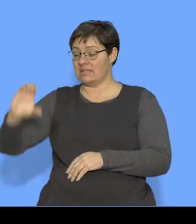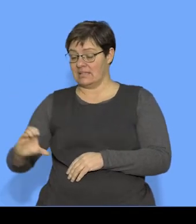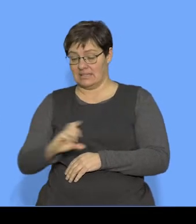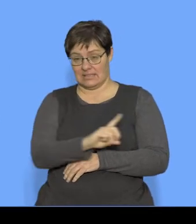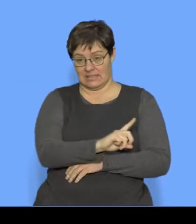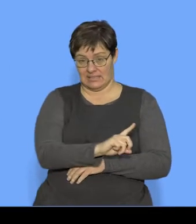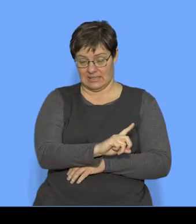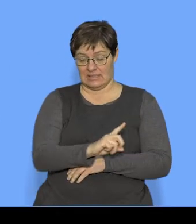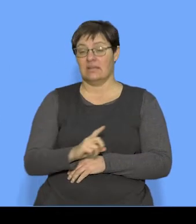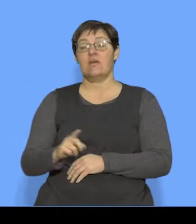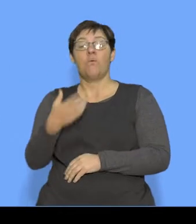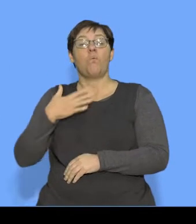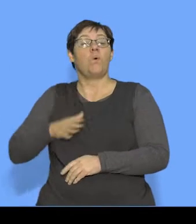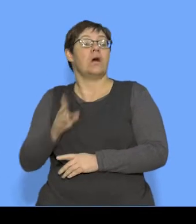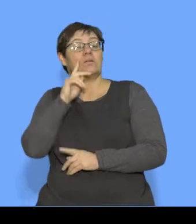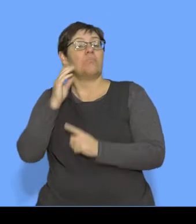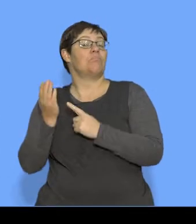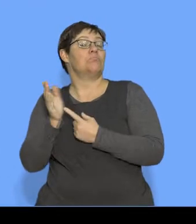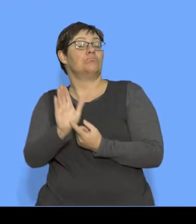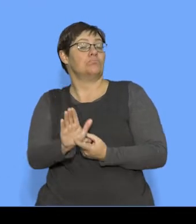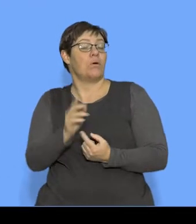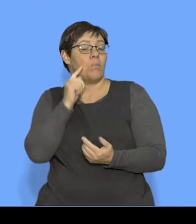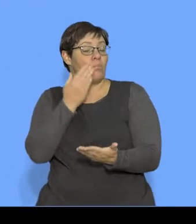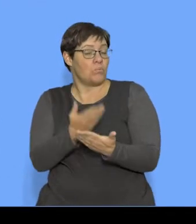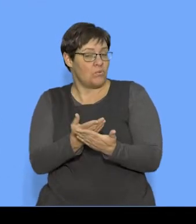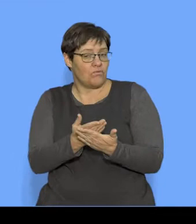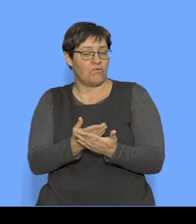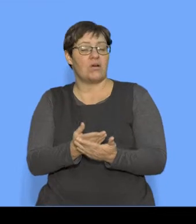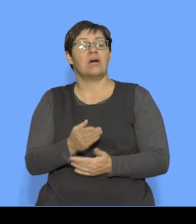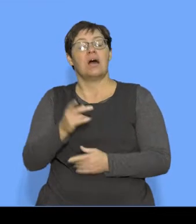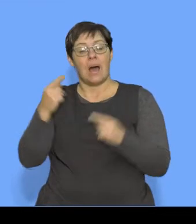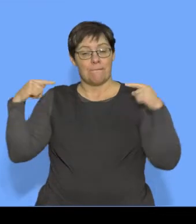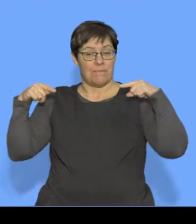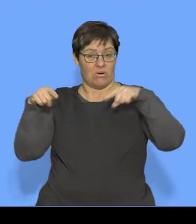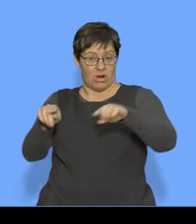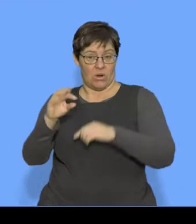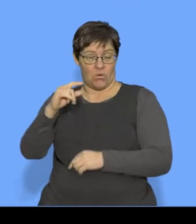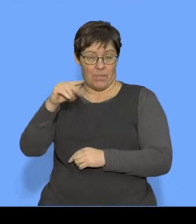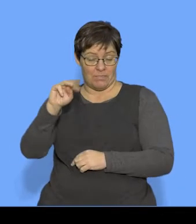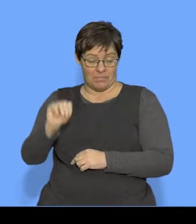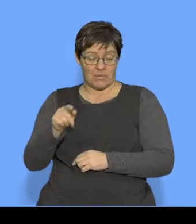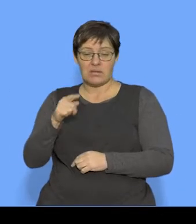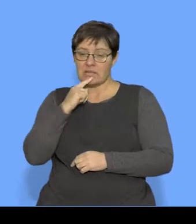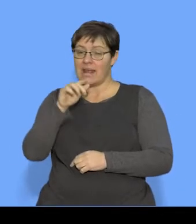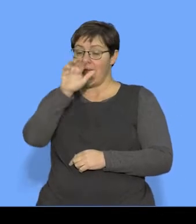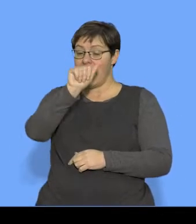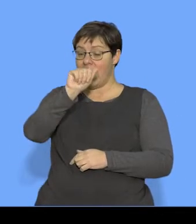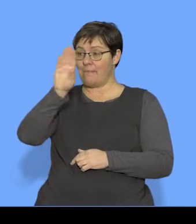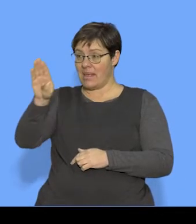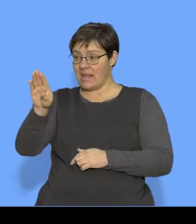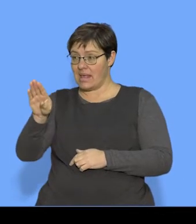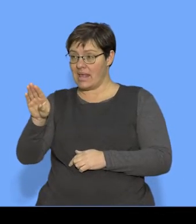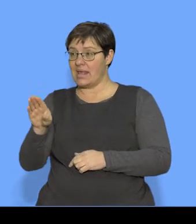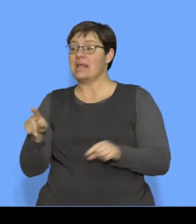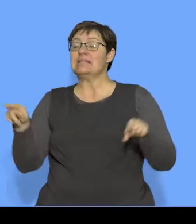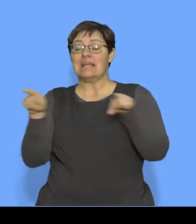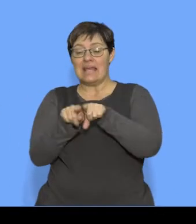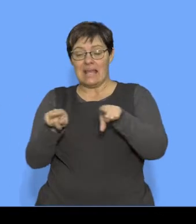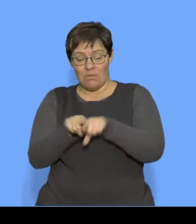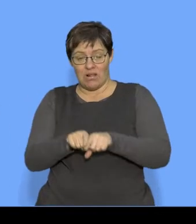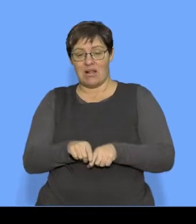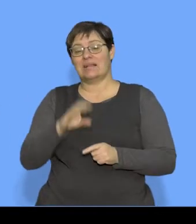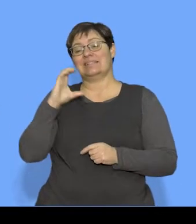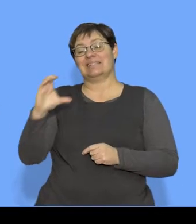C, D, and I want you to prove that this is a parallelogram. If you can prove that AB is equals